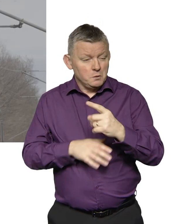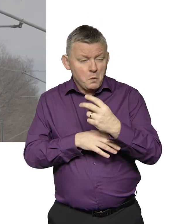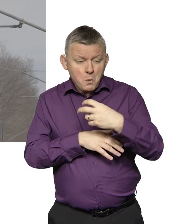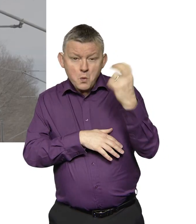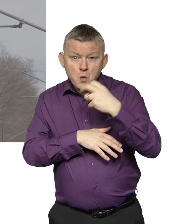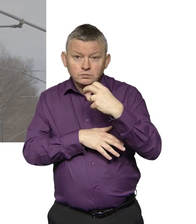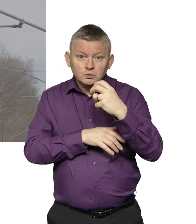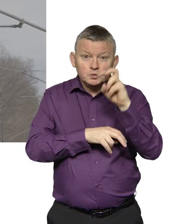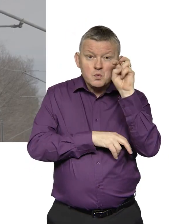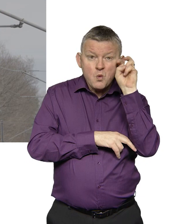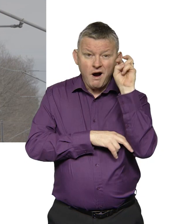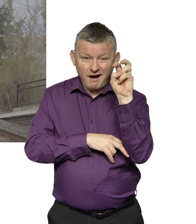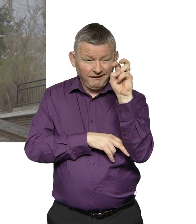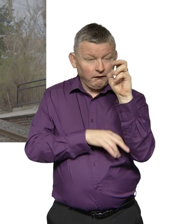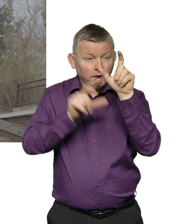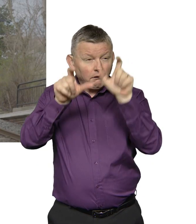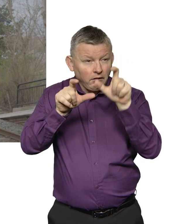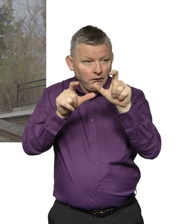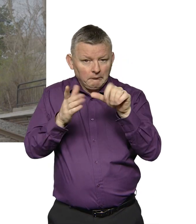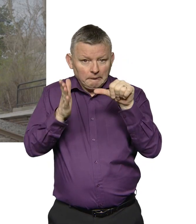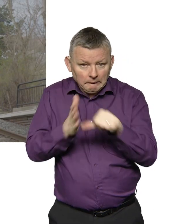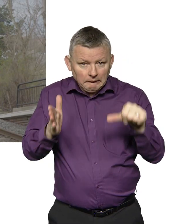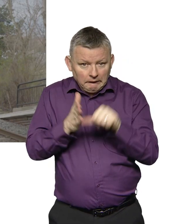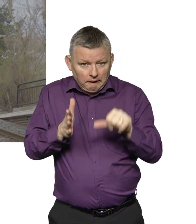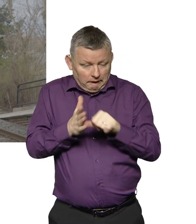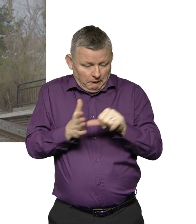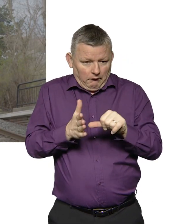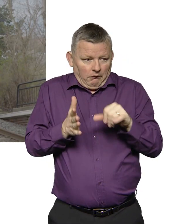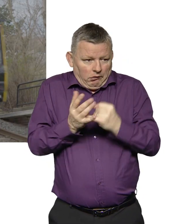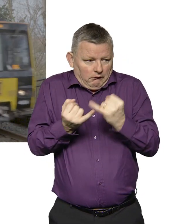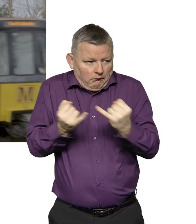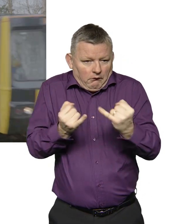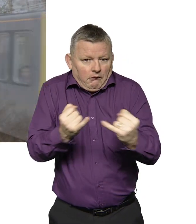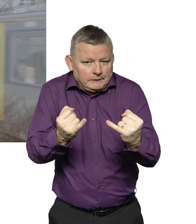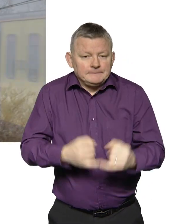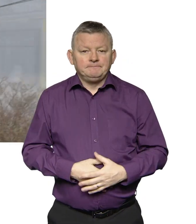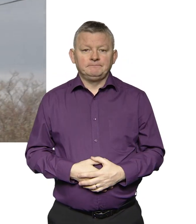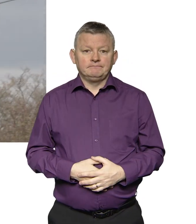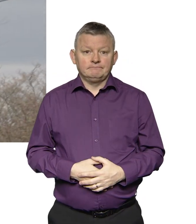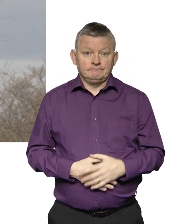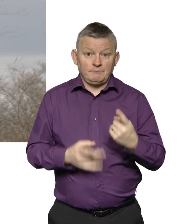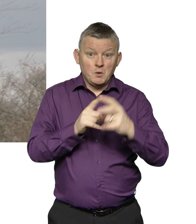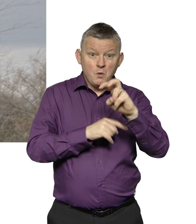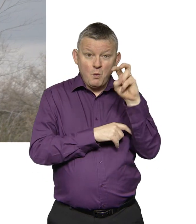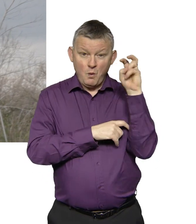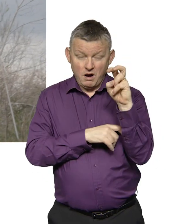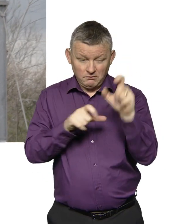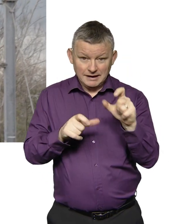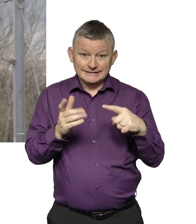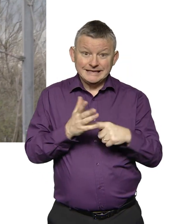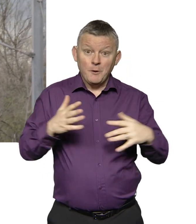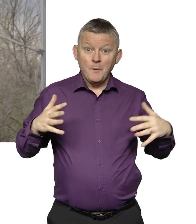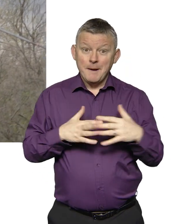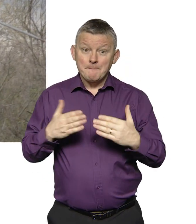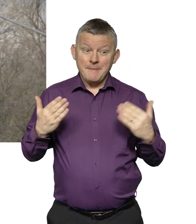wire, the more chance of it failing, and the more chance of unplanned disruption. The bulk of the wire has been here since